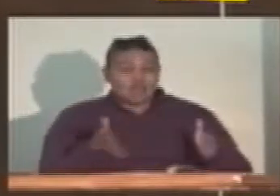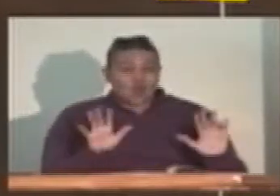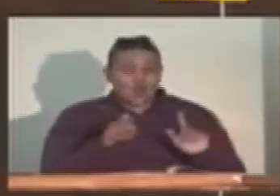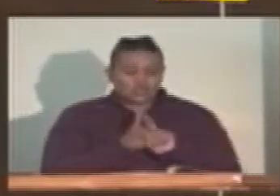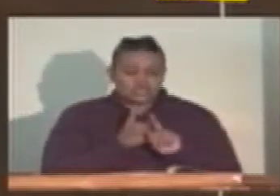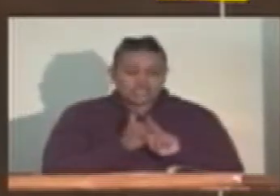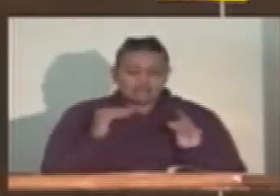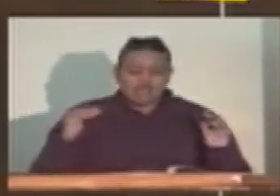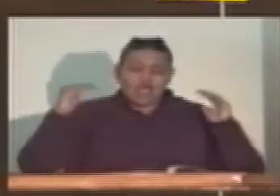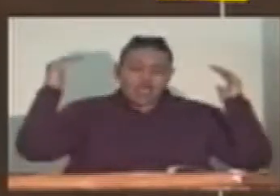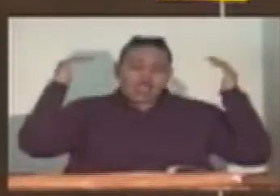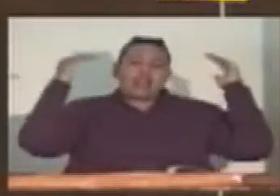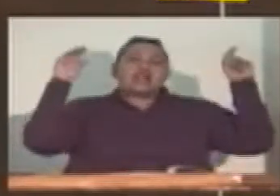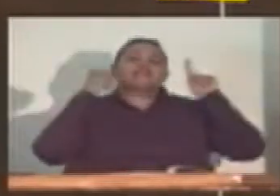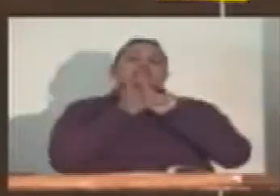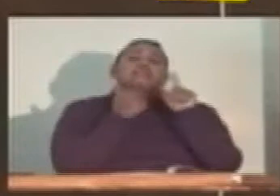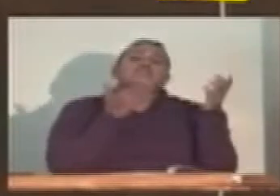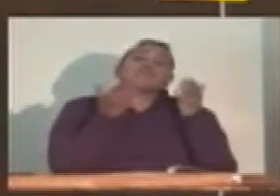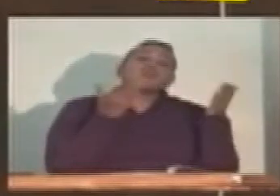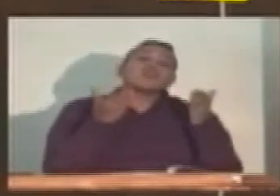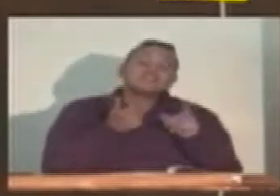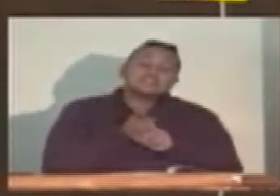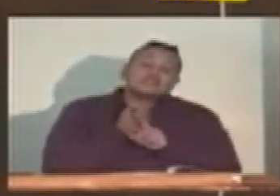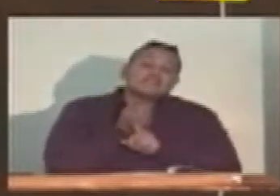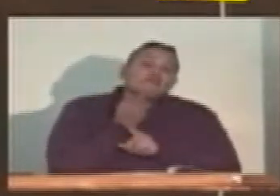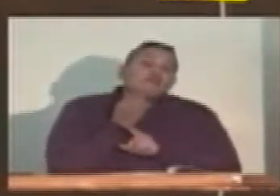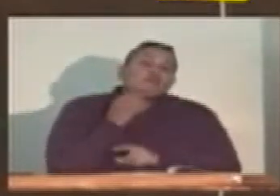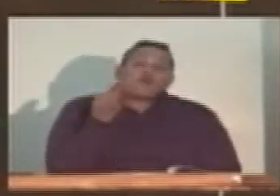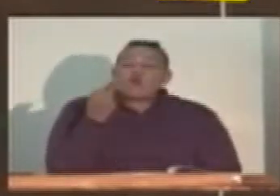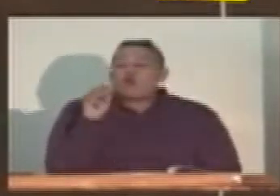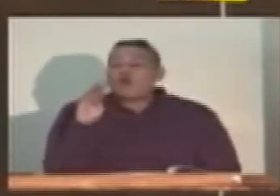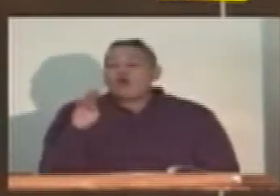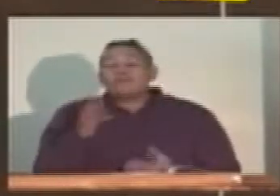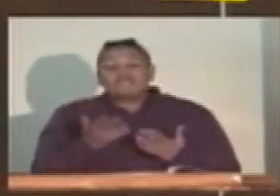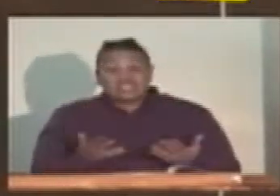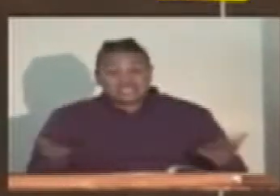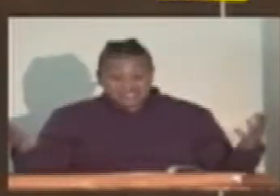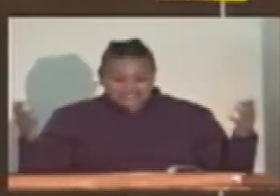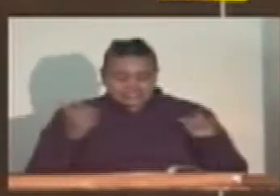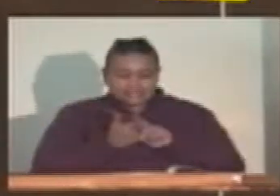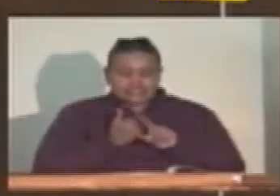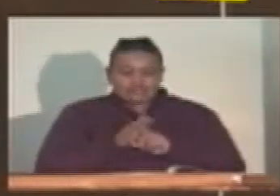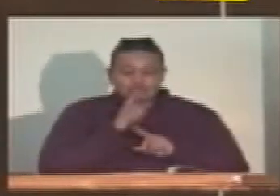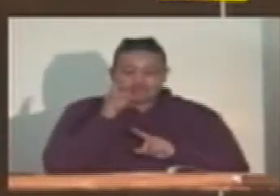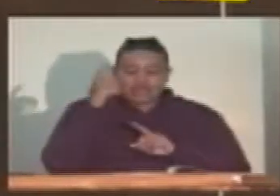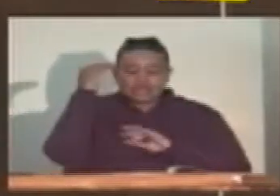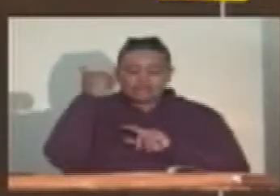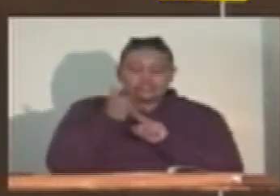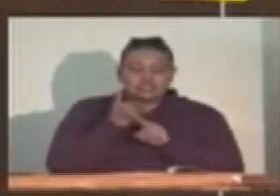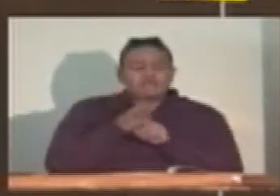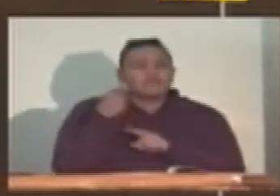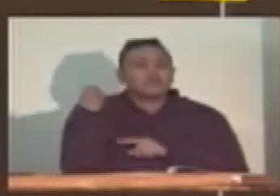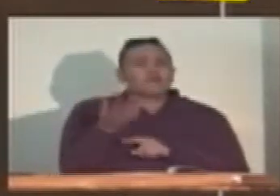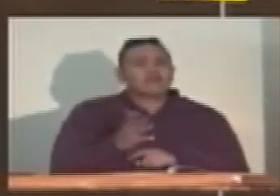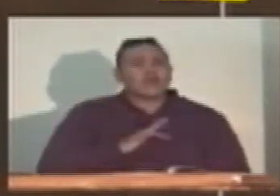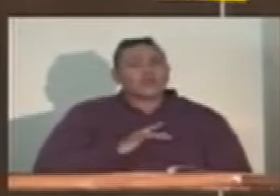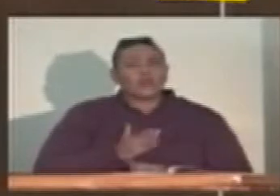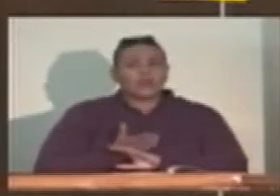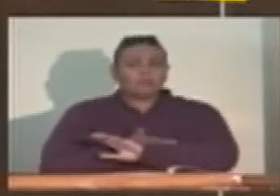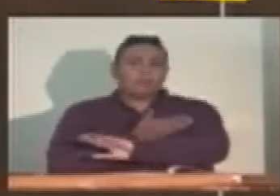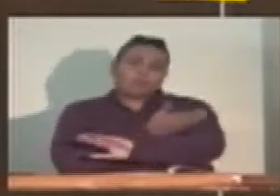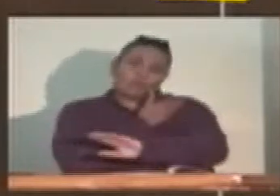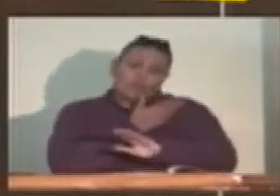provide a higher level of service. The Portmore Hub facility was expected to provide improved passenger